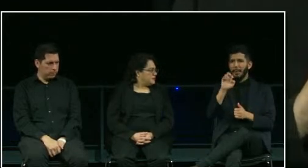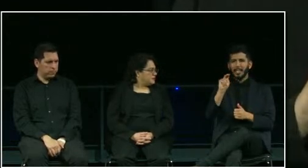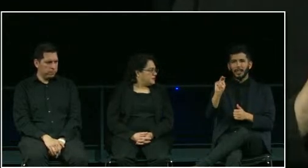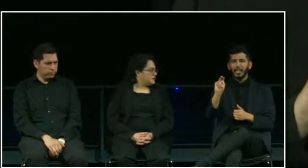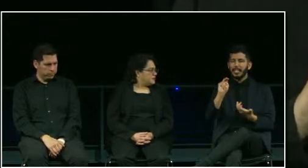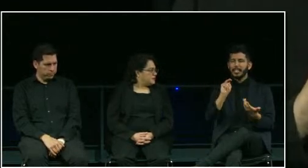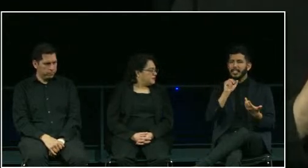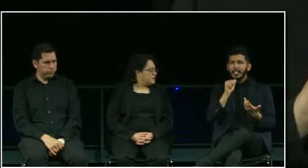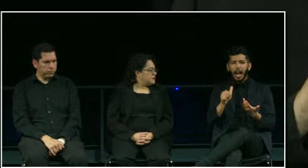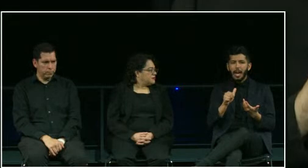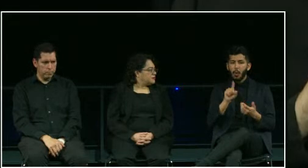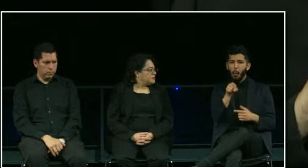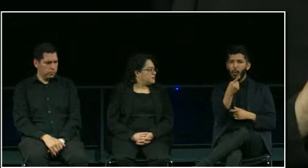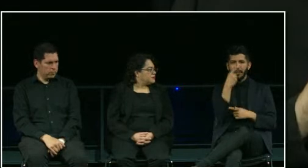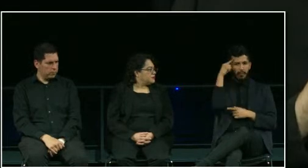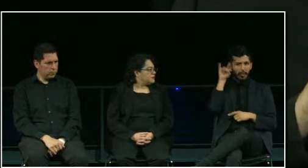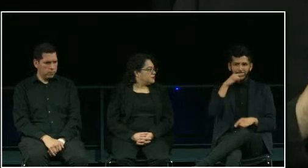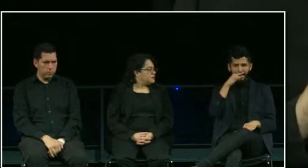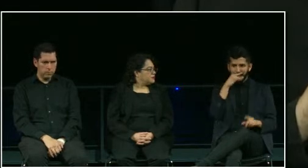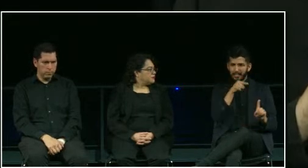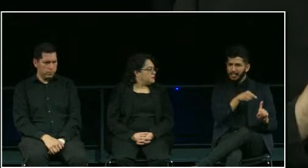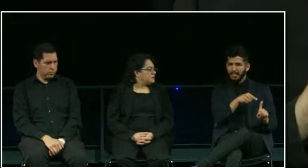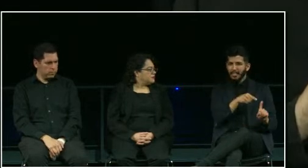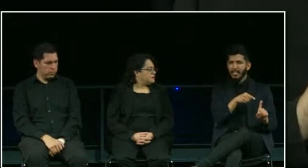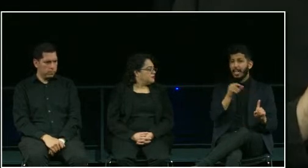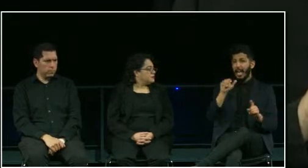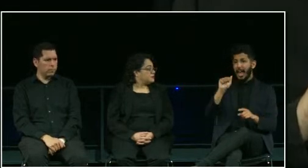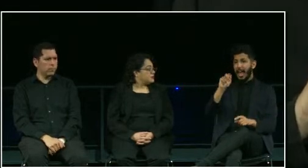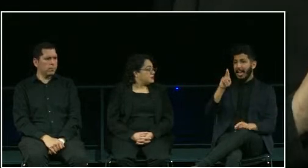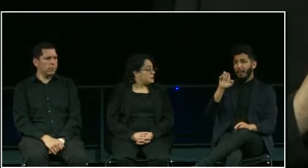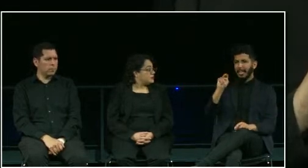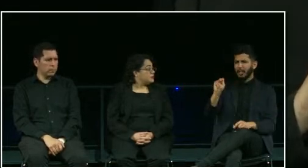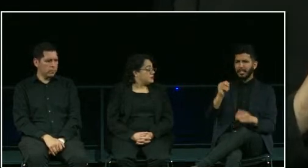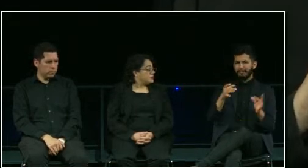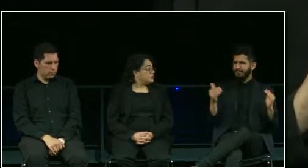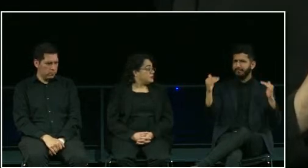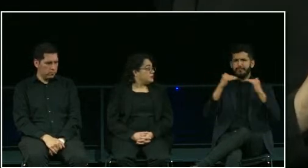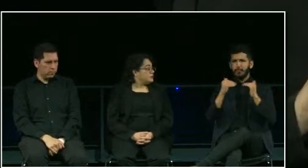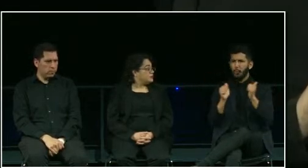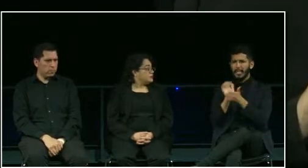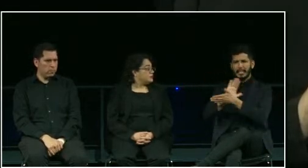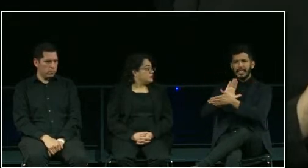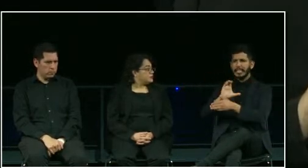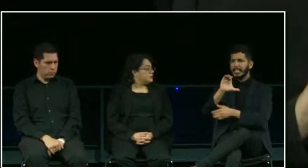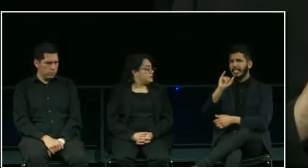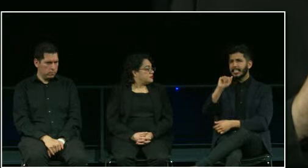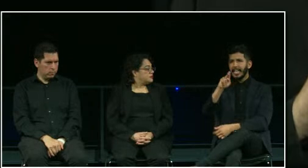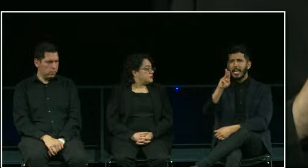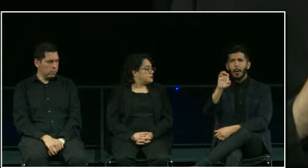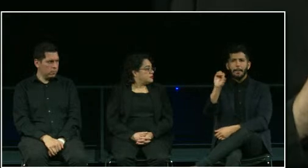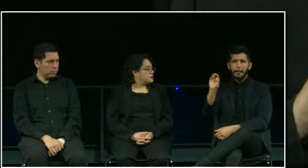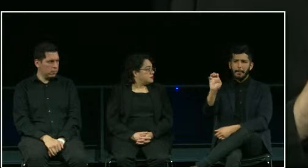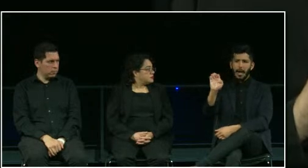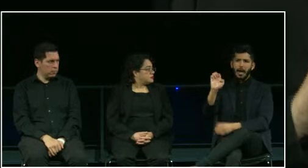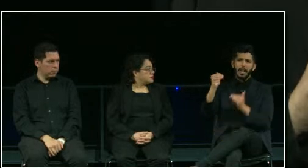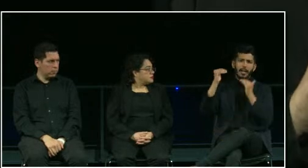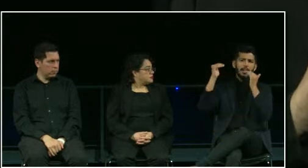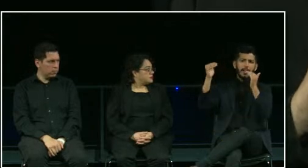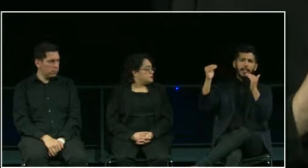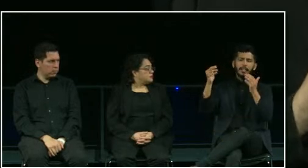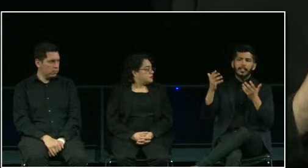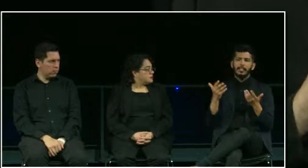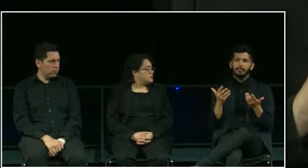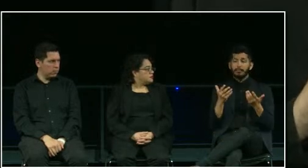is not a genre for kids. It's animation is cinema. But the rhythms of it, are fucking conditioned to be